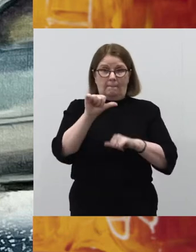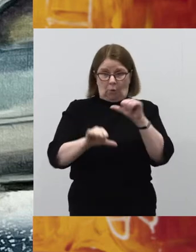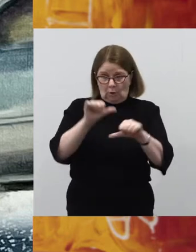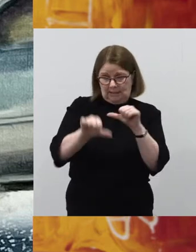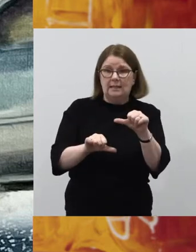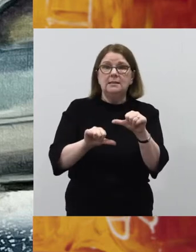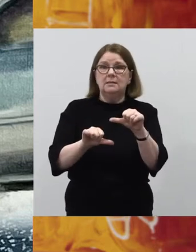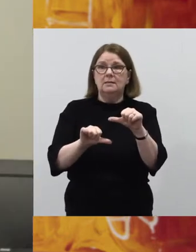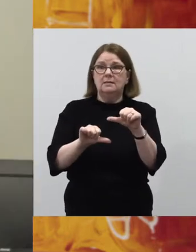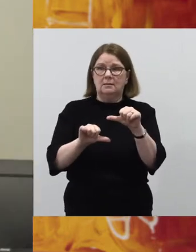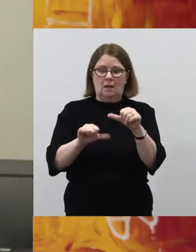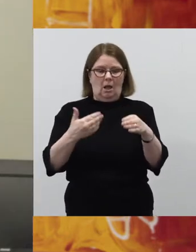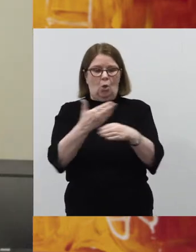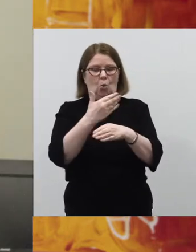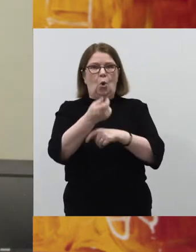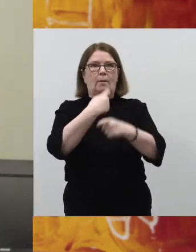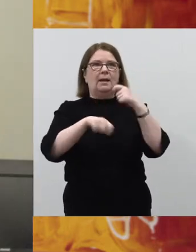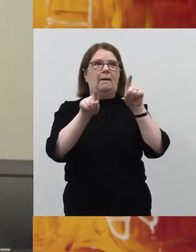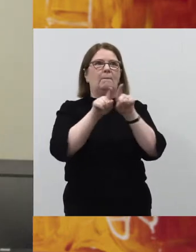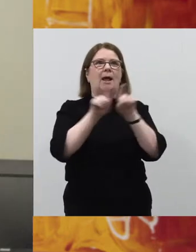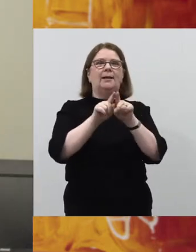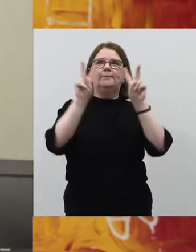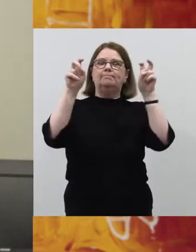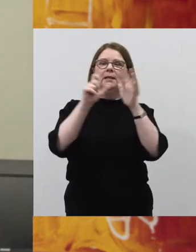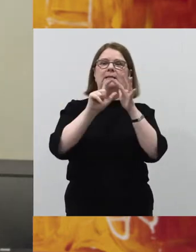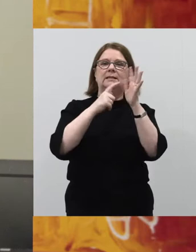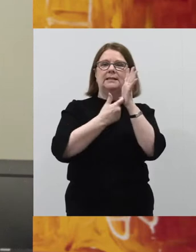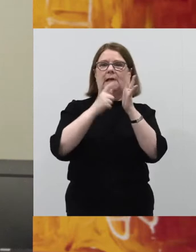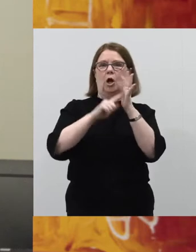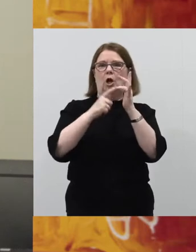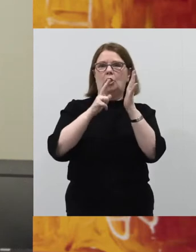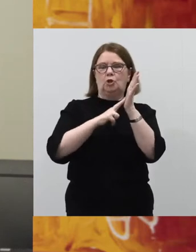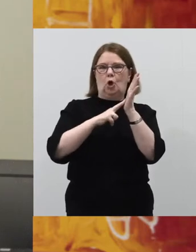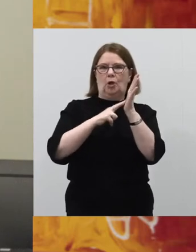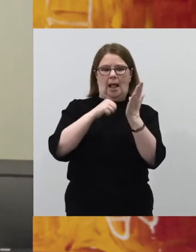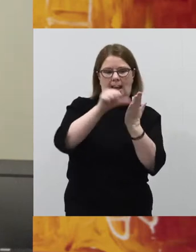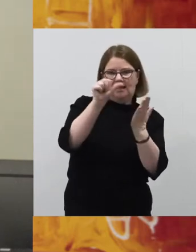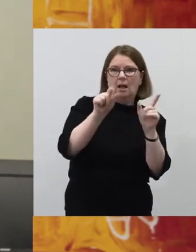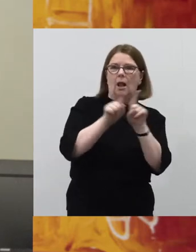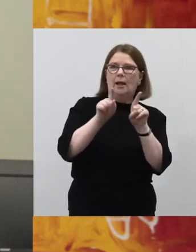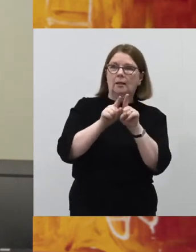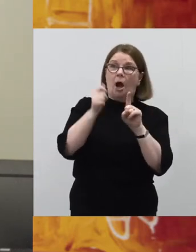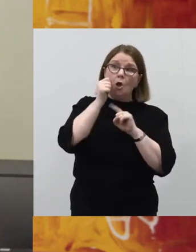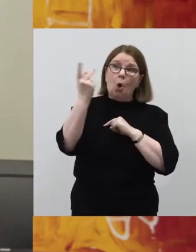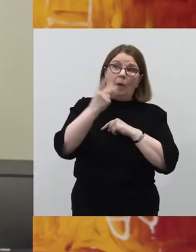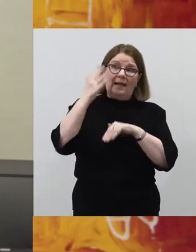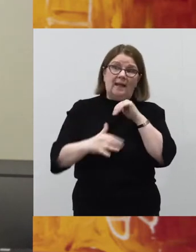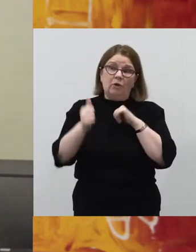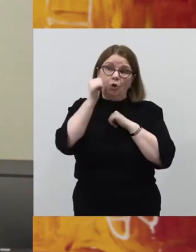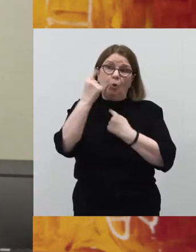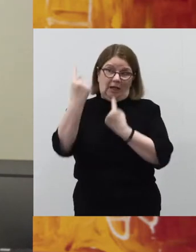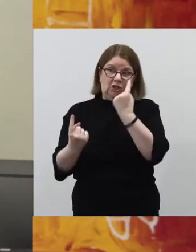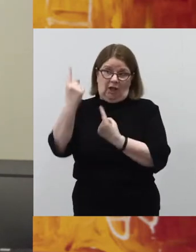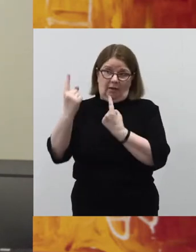there are other memories that remain mute. While never in total control, having the ability to juxtapose the